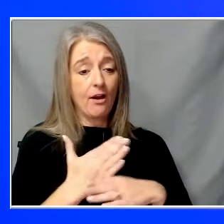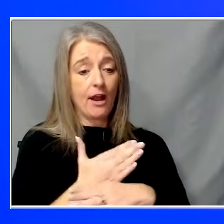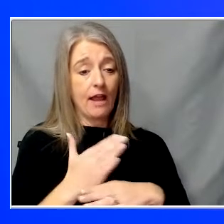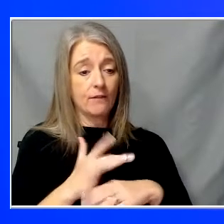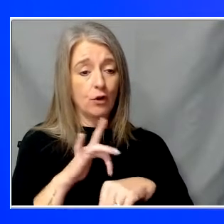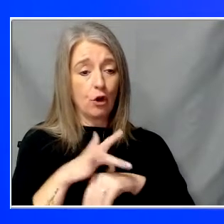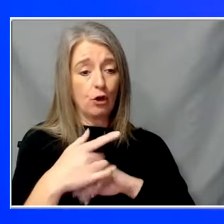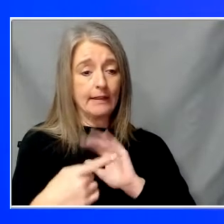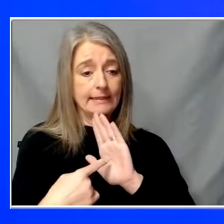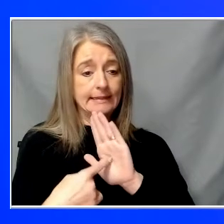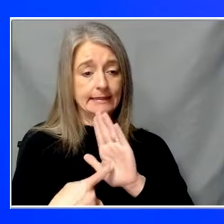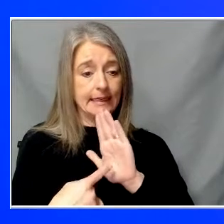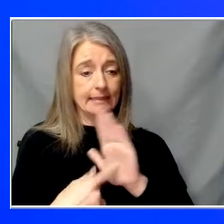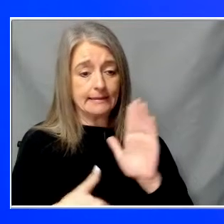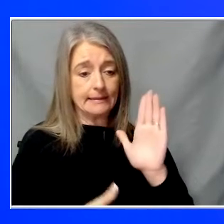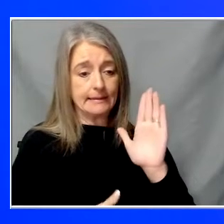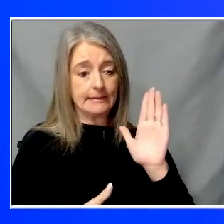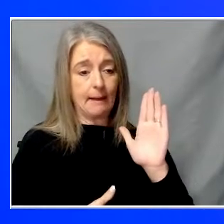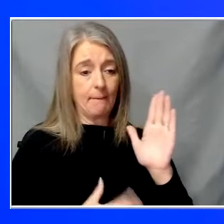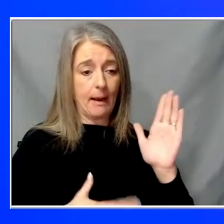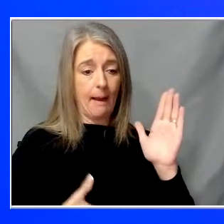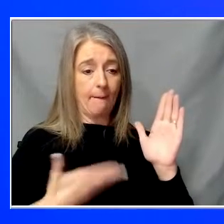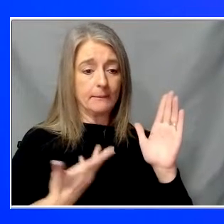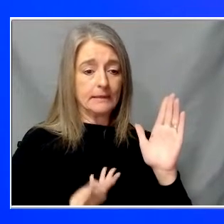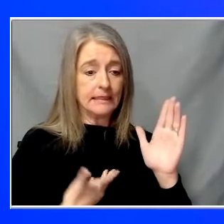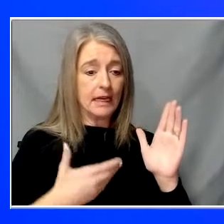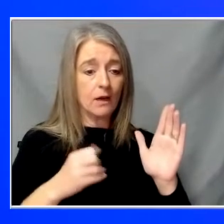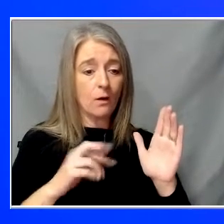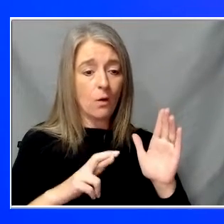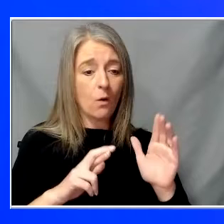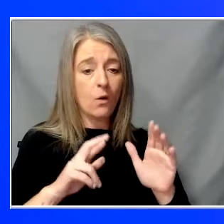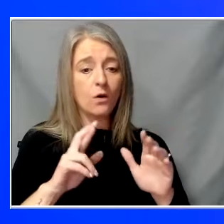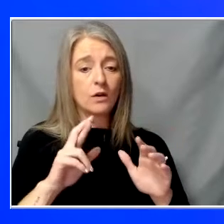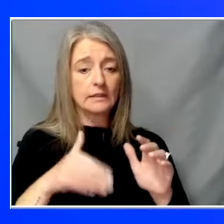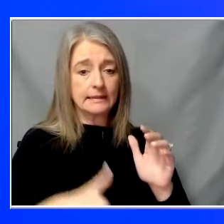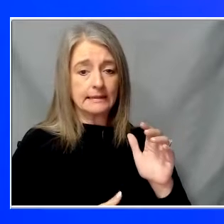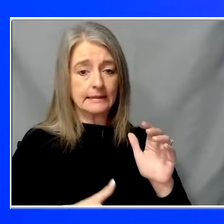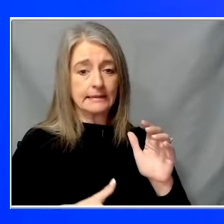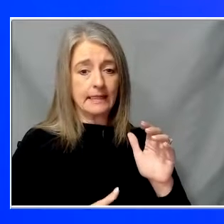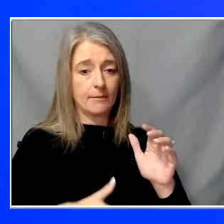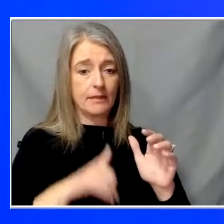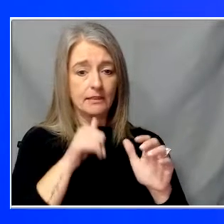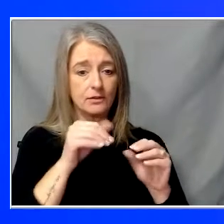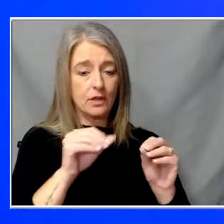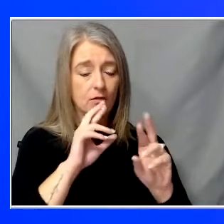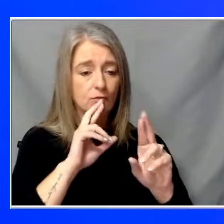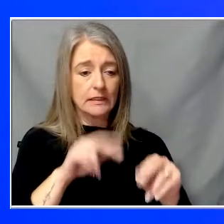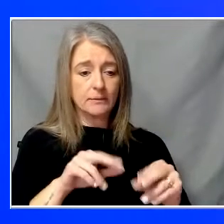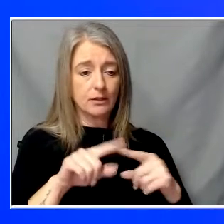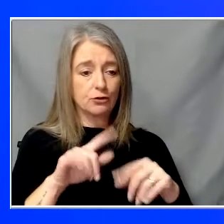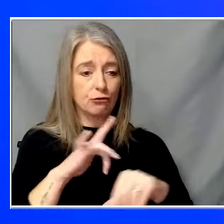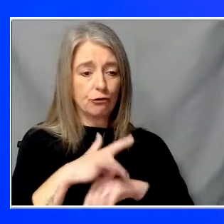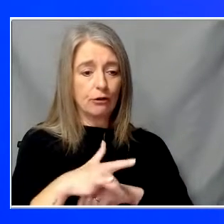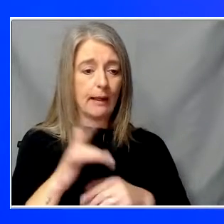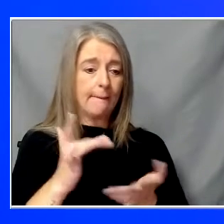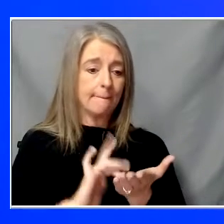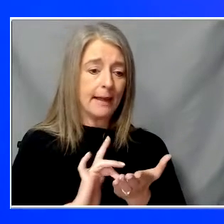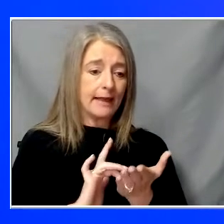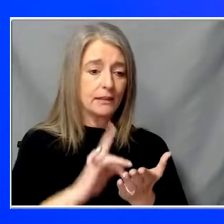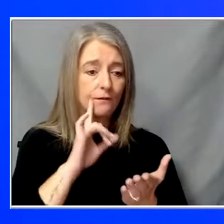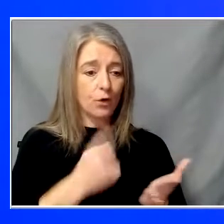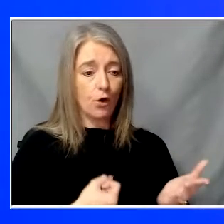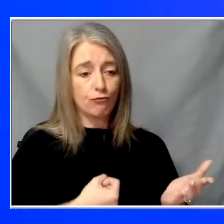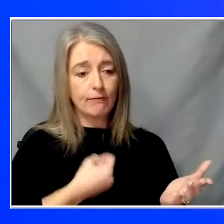sign of the stomach upset, or those stomach upset are not responding to good early, like a medication for reflux